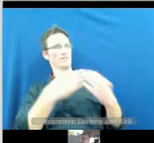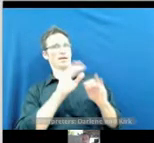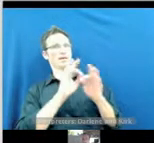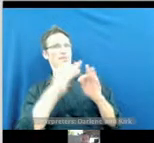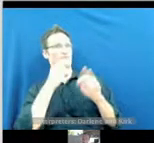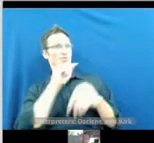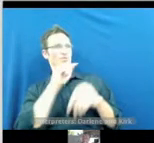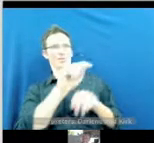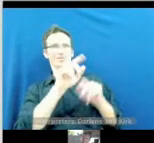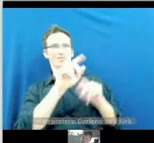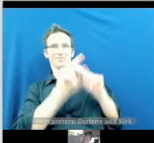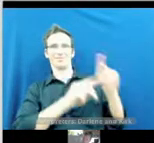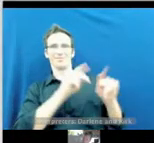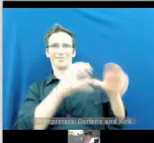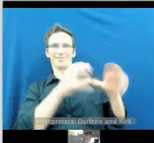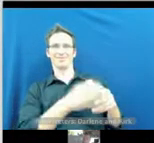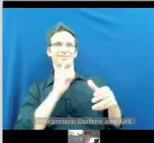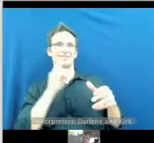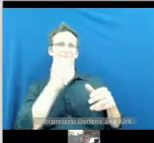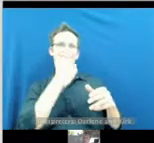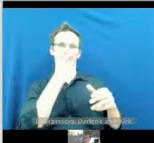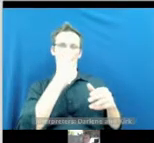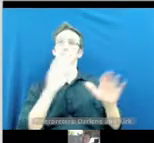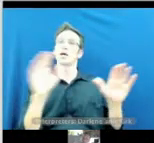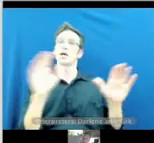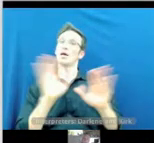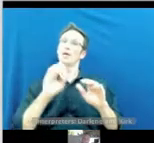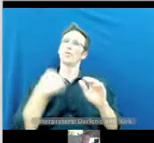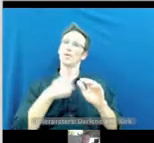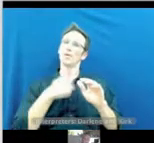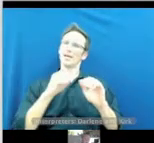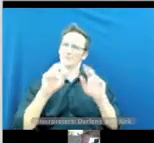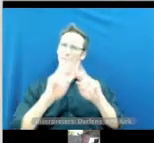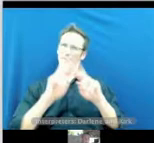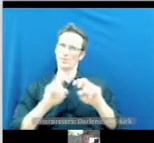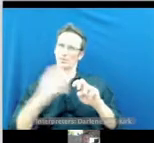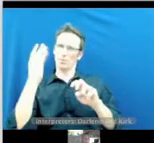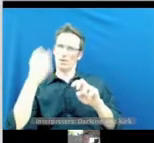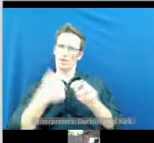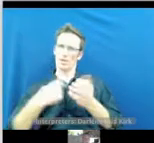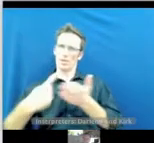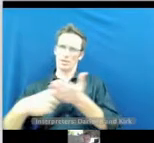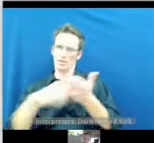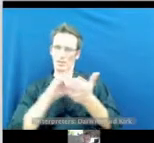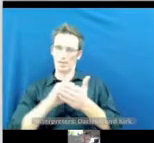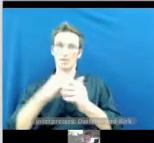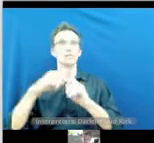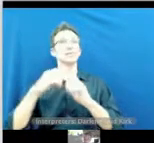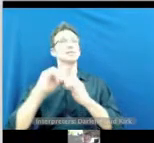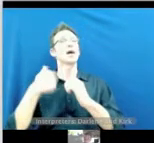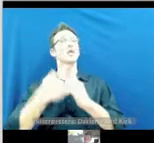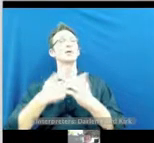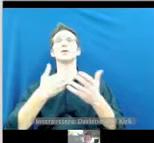thinking about that, how we as practitioners think about it, and how we have dialogue with our colleagues about it.